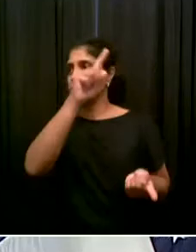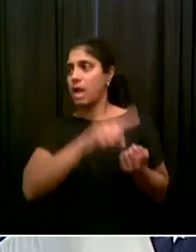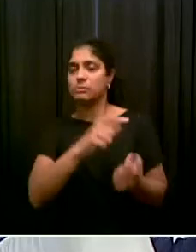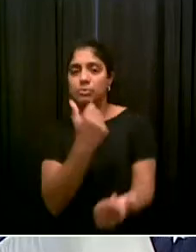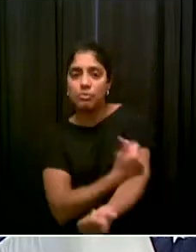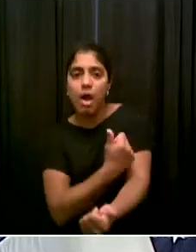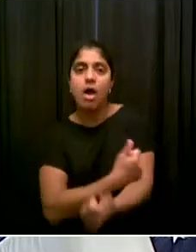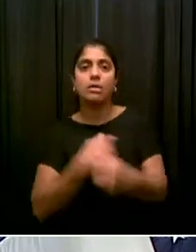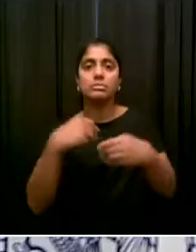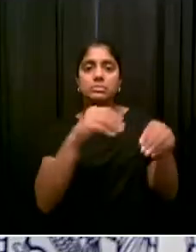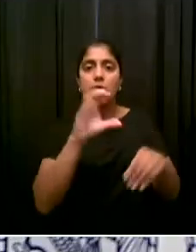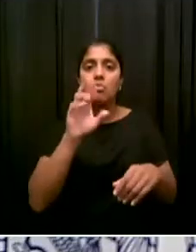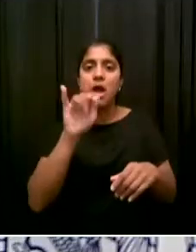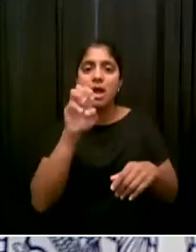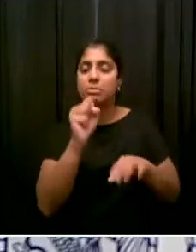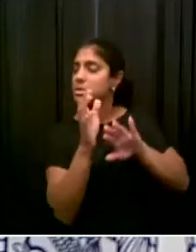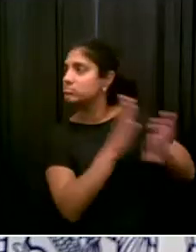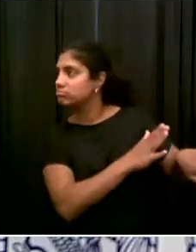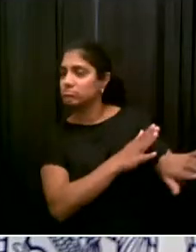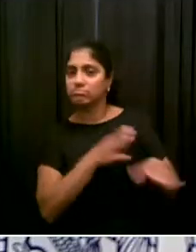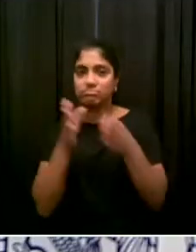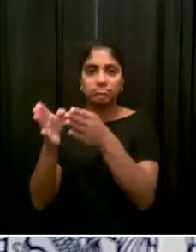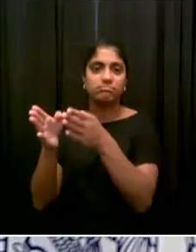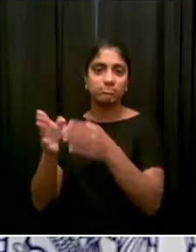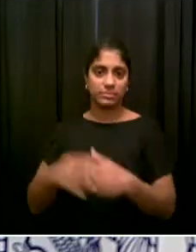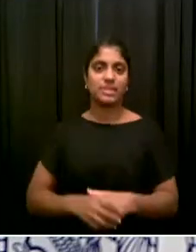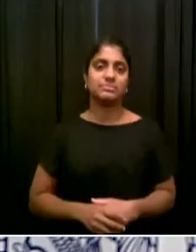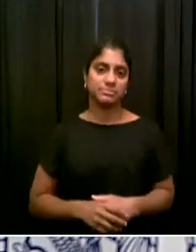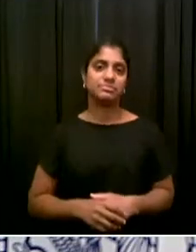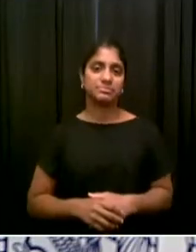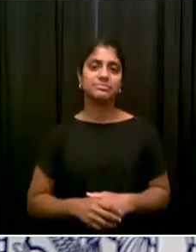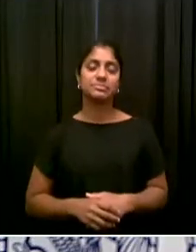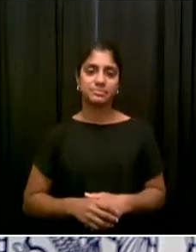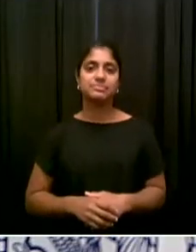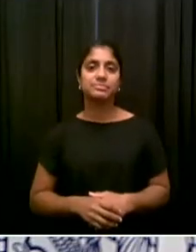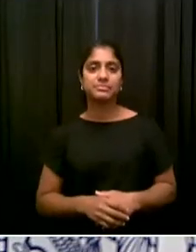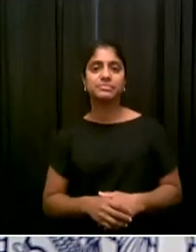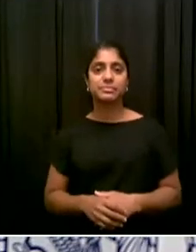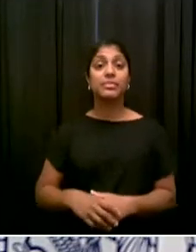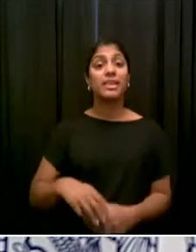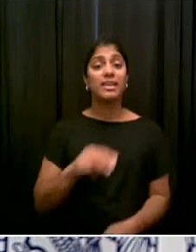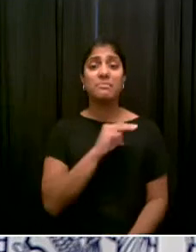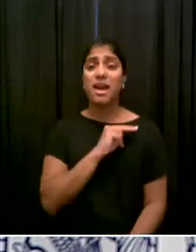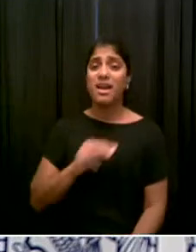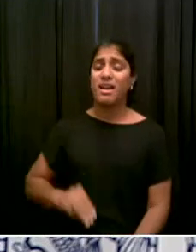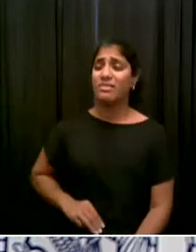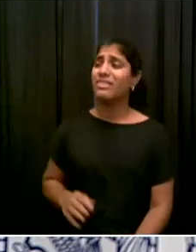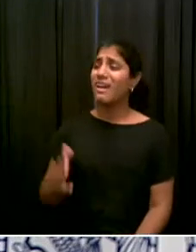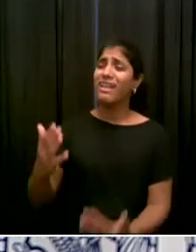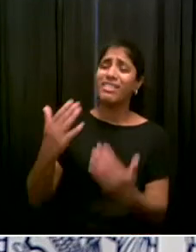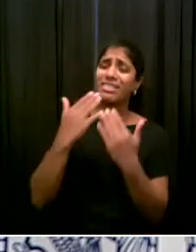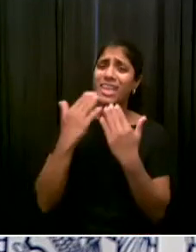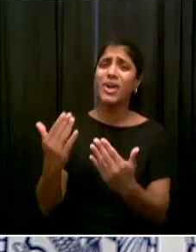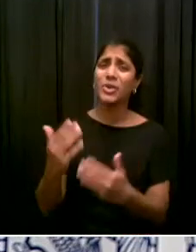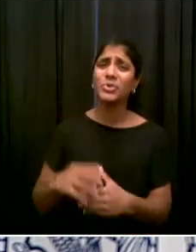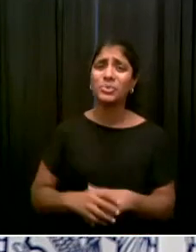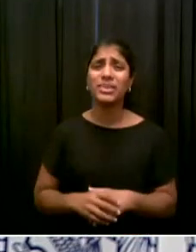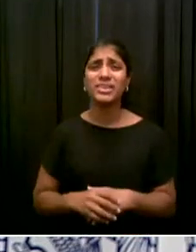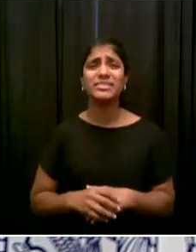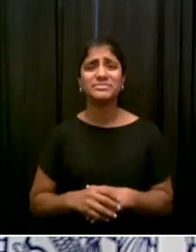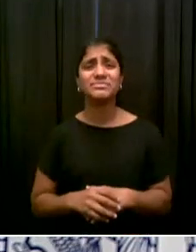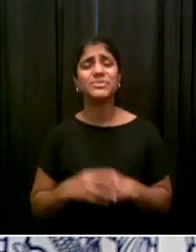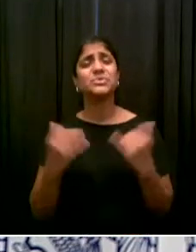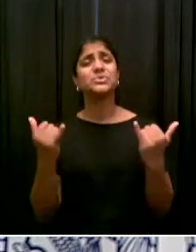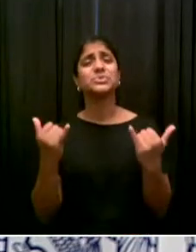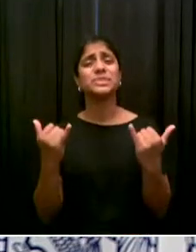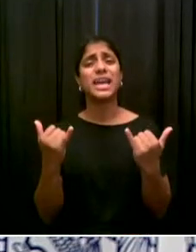basketball court later today, and I know it's going to be an important moment for that community. People just love seeing the investment in the community, in the kids. A